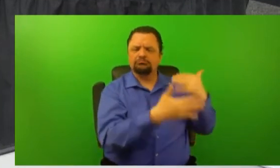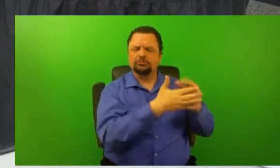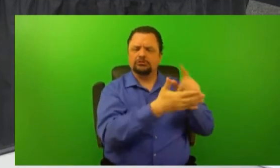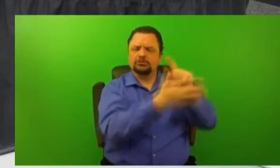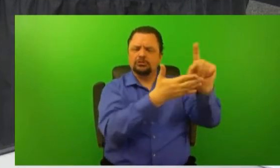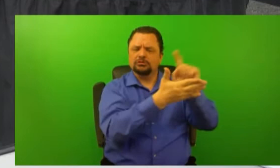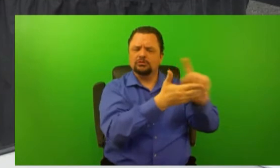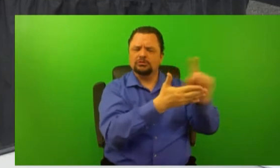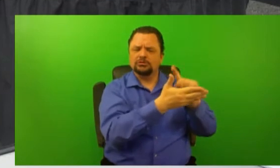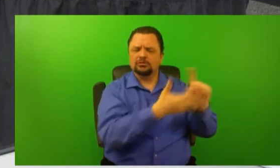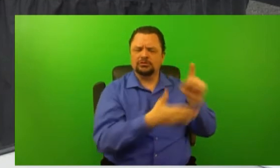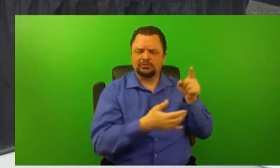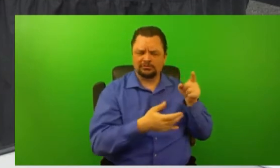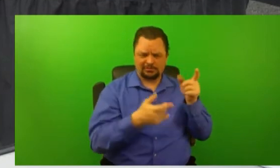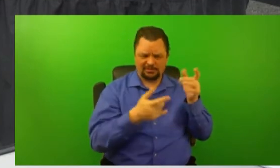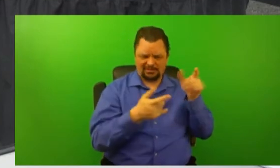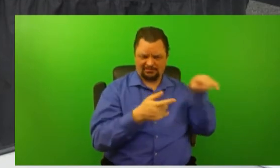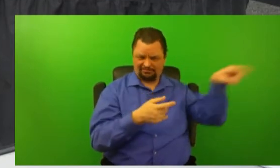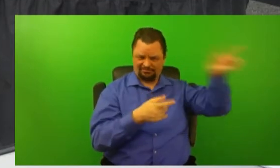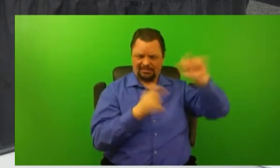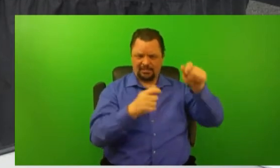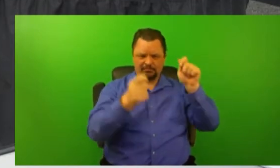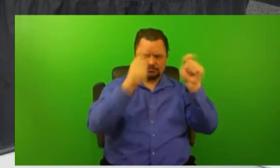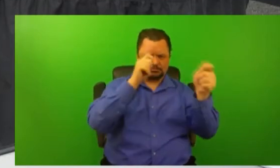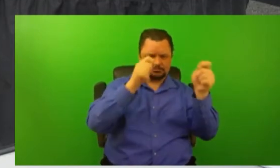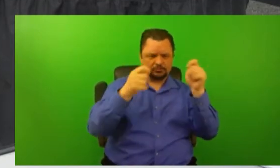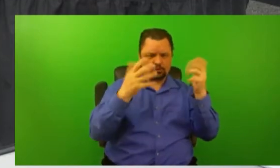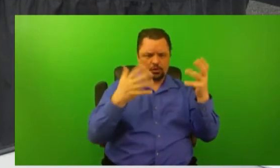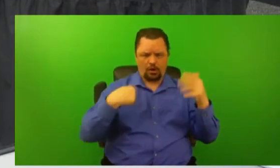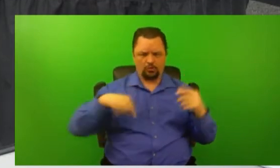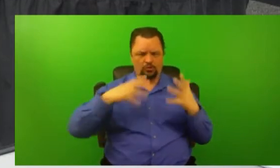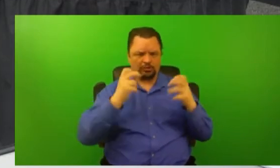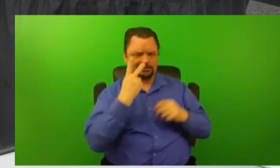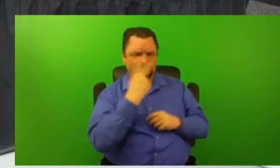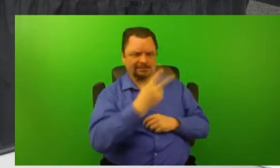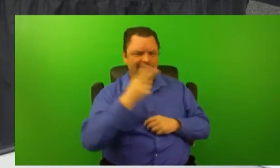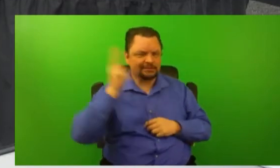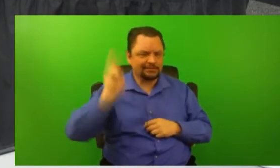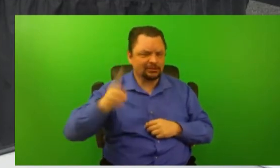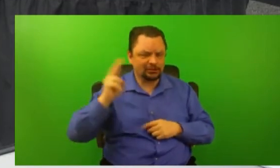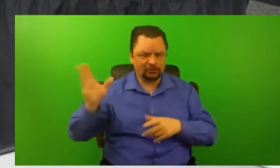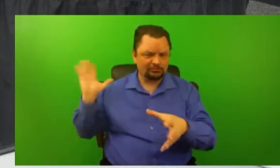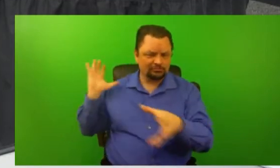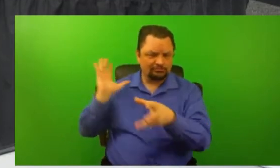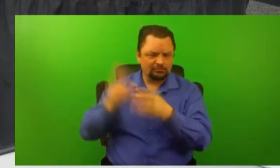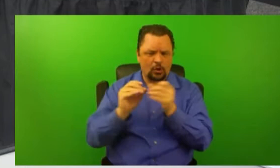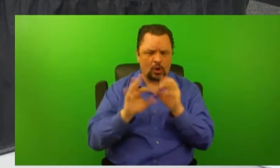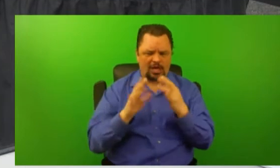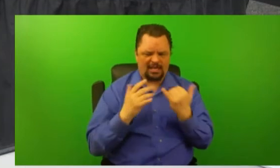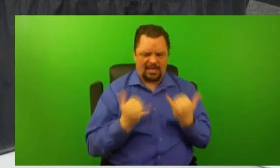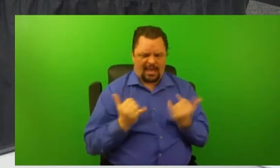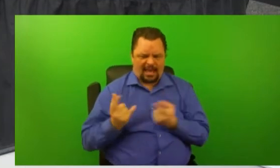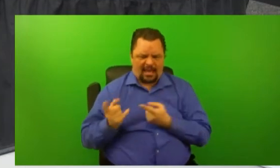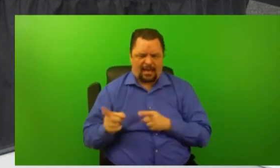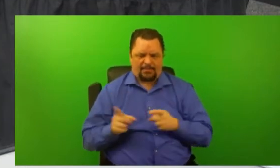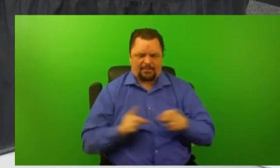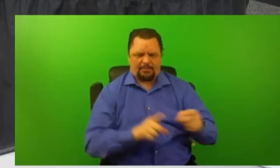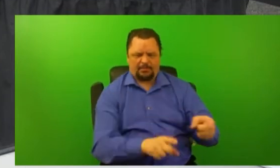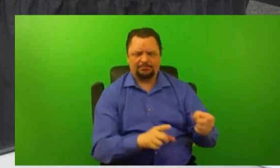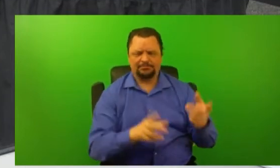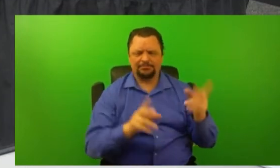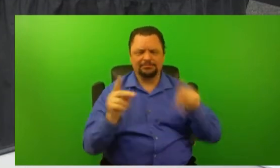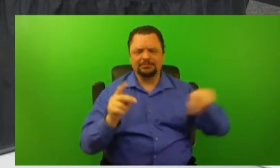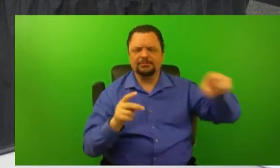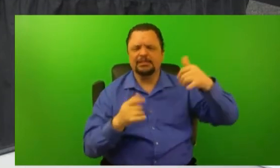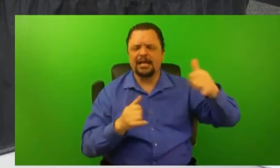if they want that big historical picture. I think most people are kind of concerned about what's going on now, not what happened 2